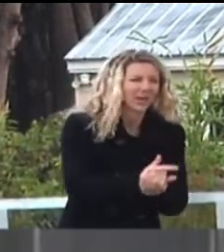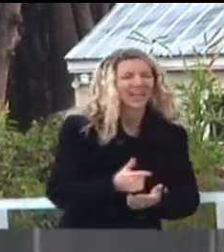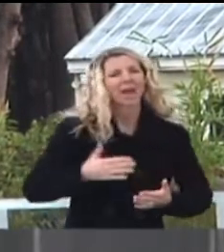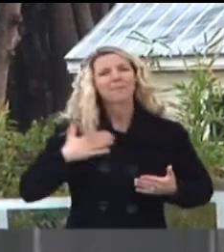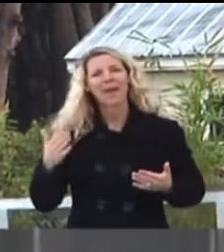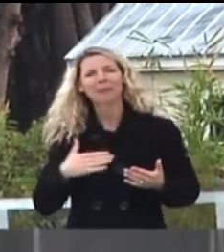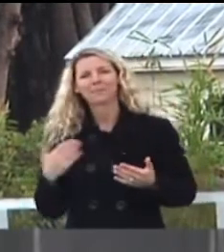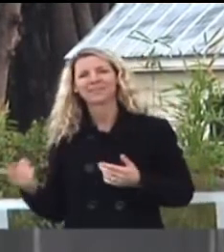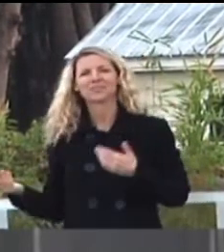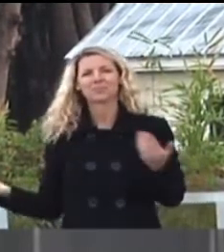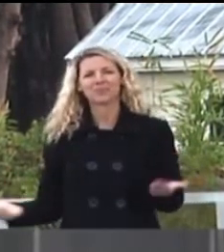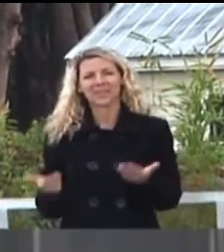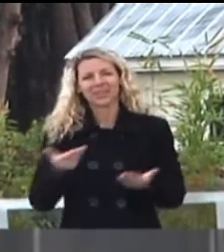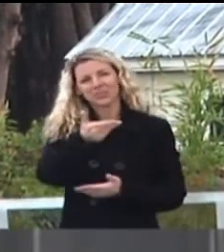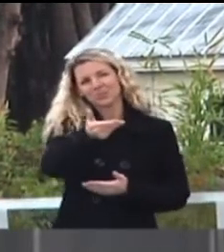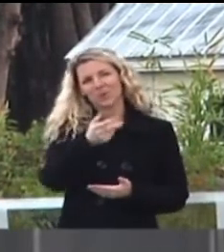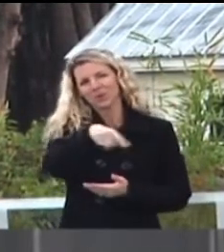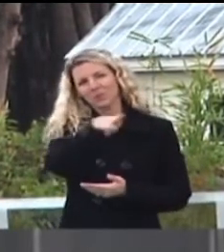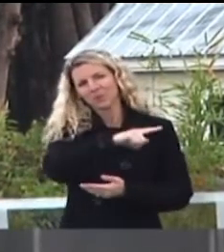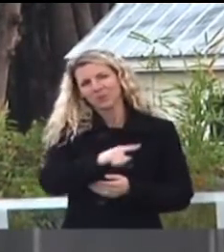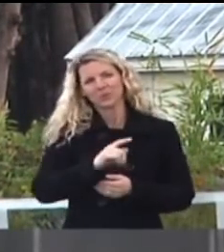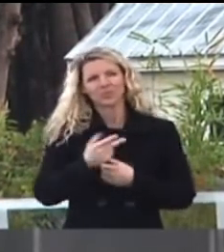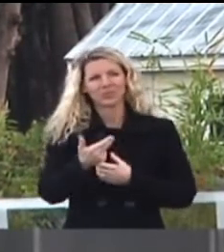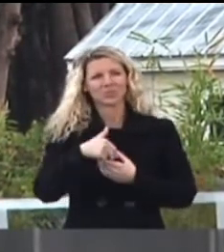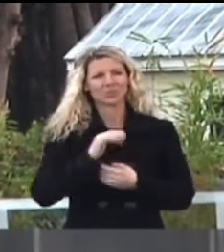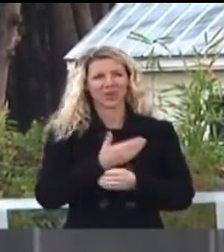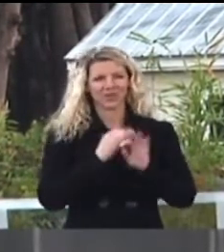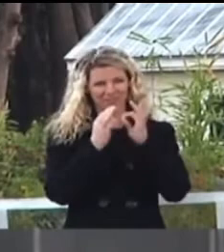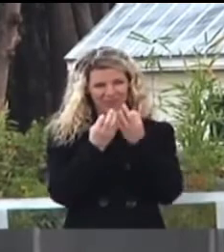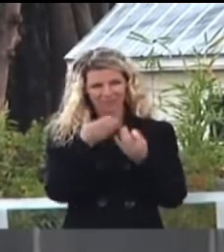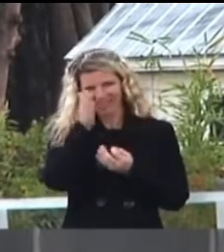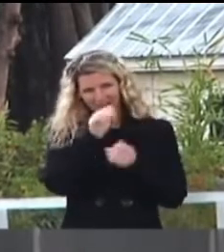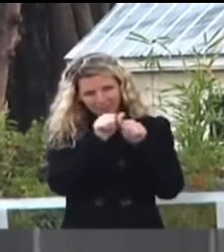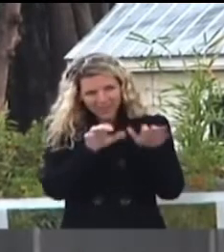coming back and welcoming you all into our family in a few minutes. Thank you all, good luck. bless.